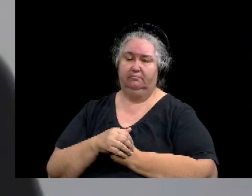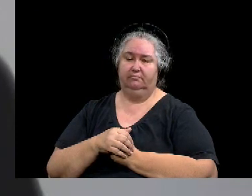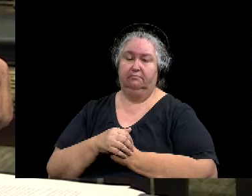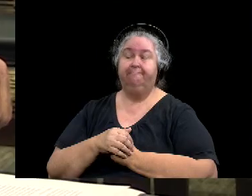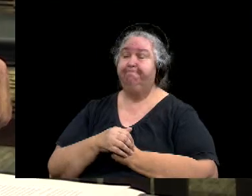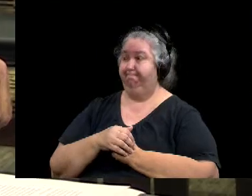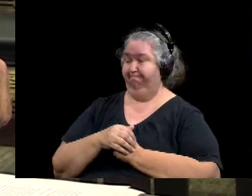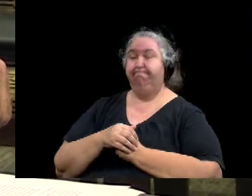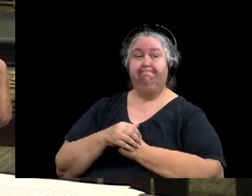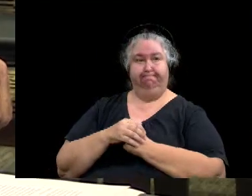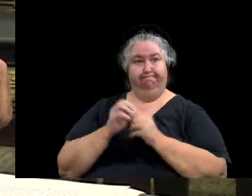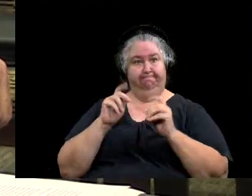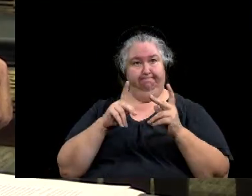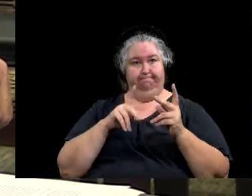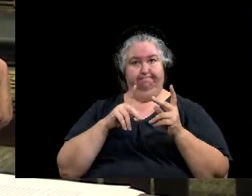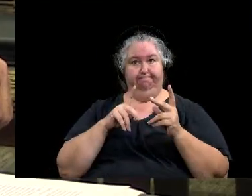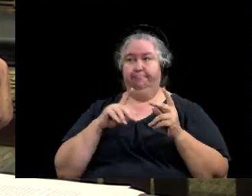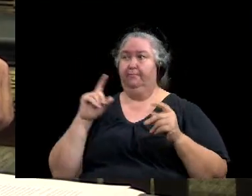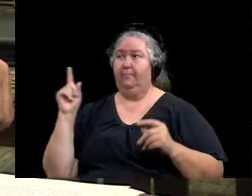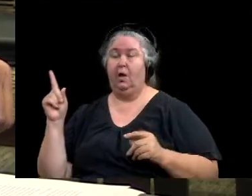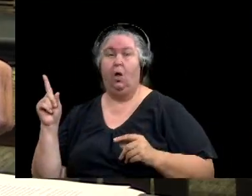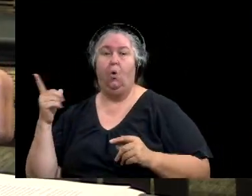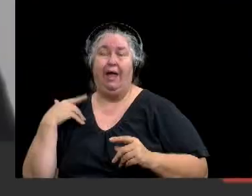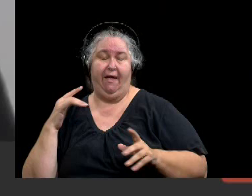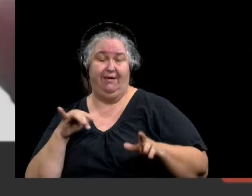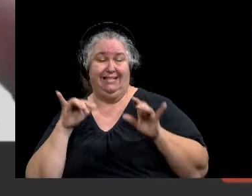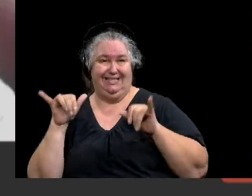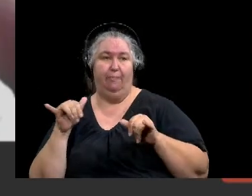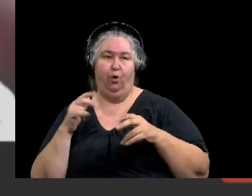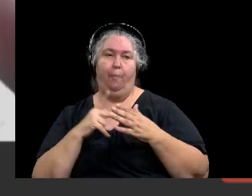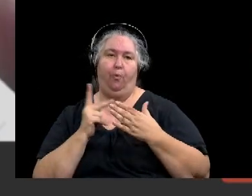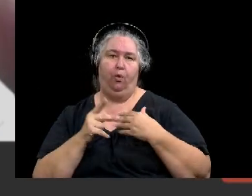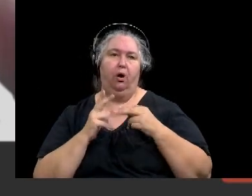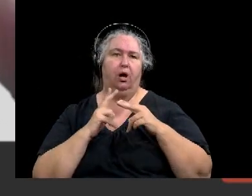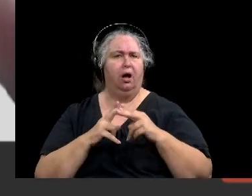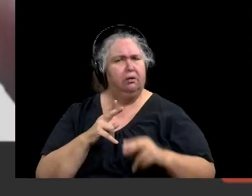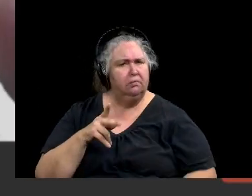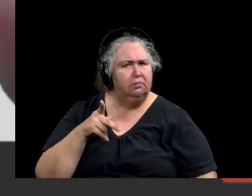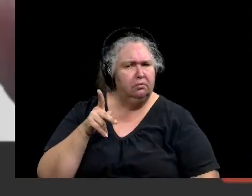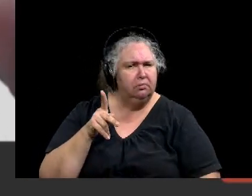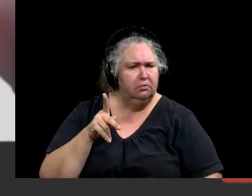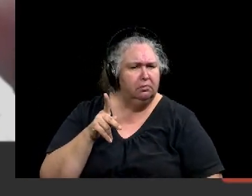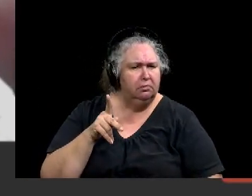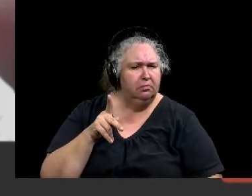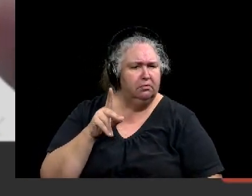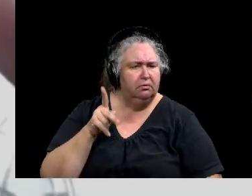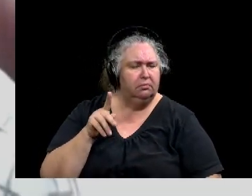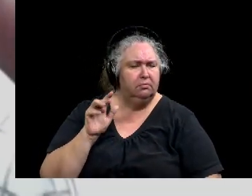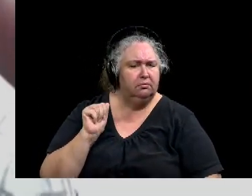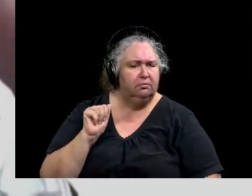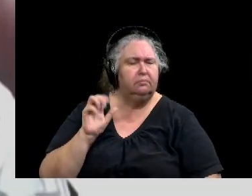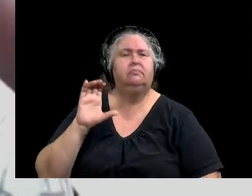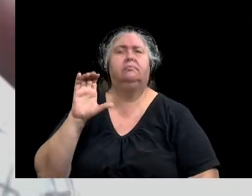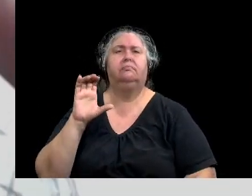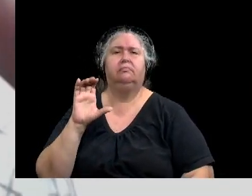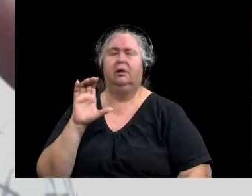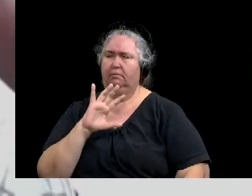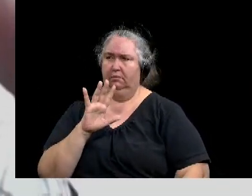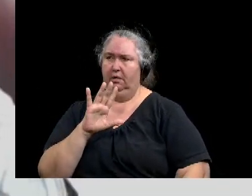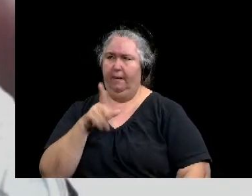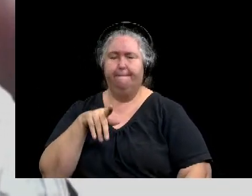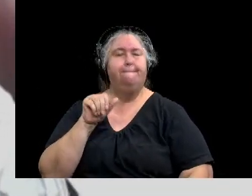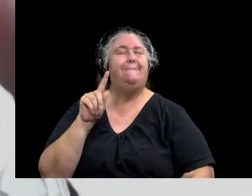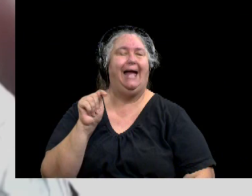Okay. We have a similar program called PACT. It's Provider Associate Care Team, and it deals with more